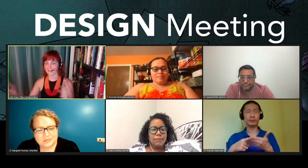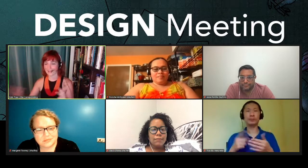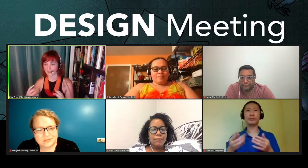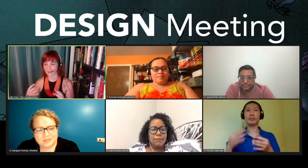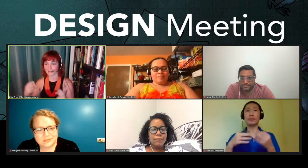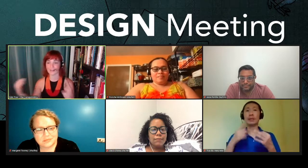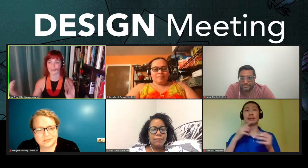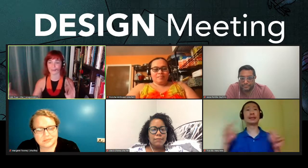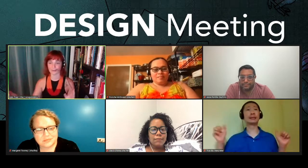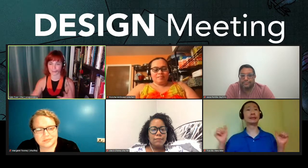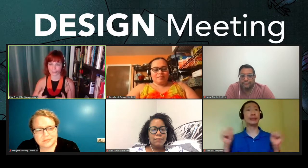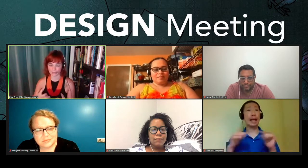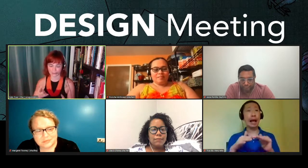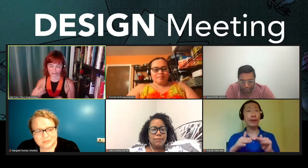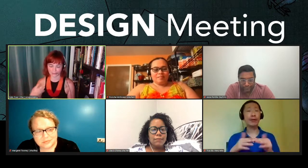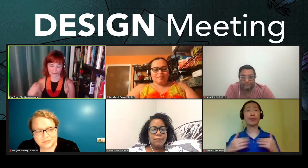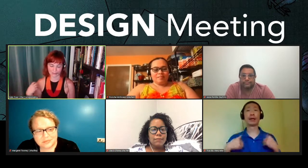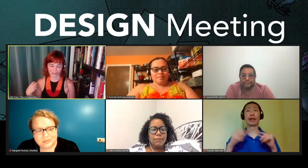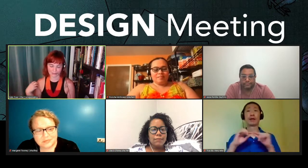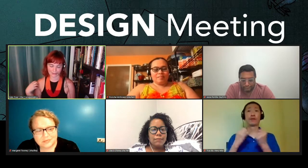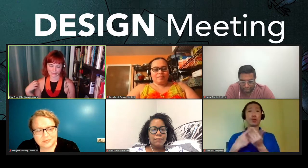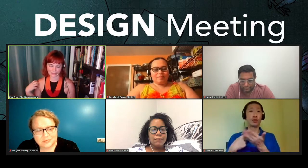let's gather, let's have a group discussion.